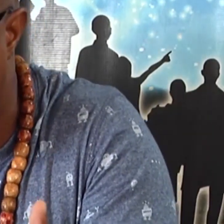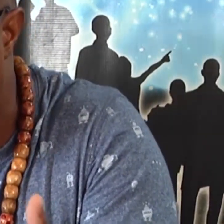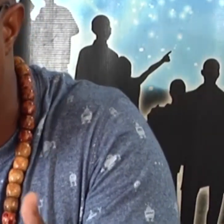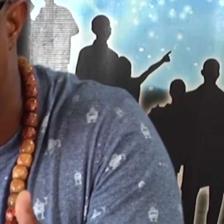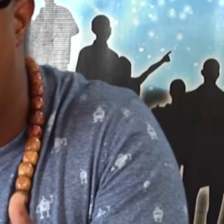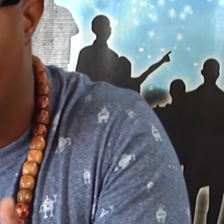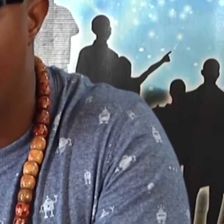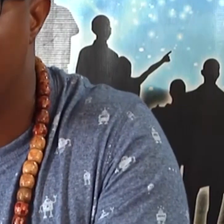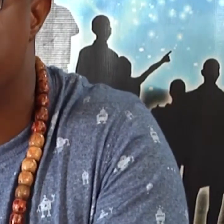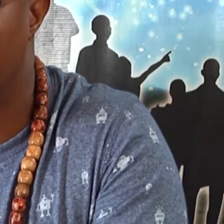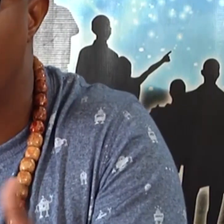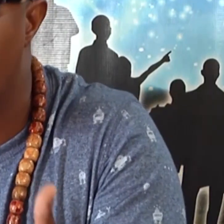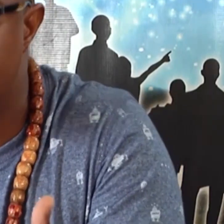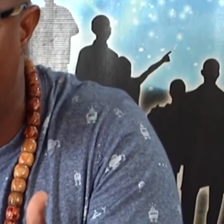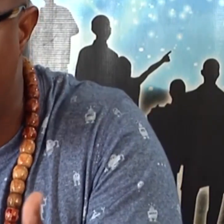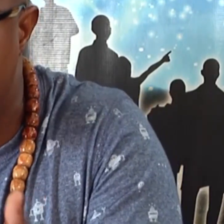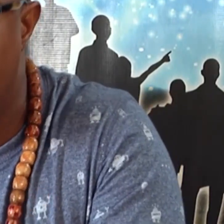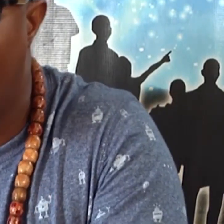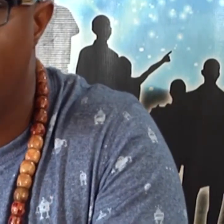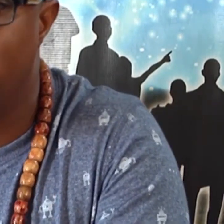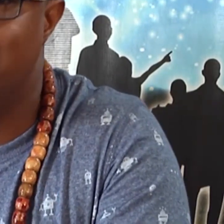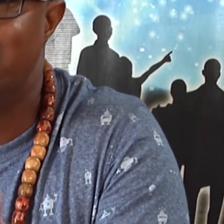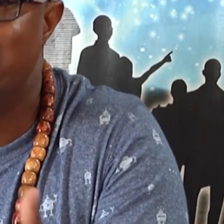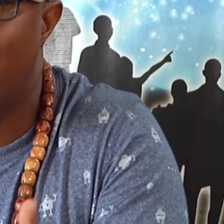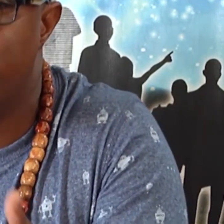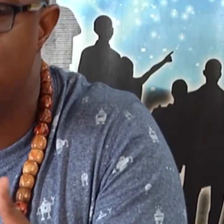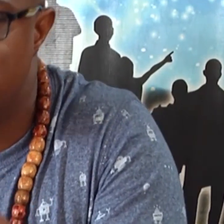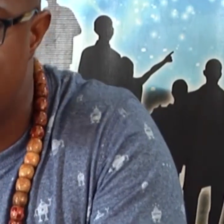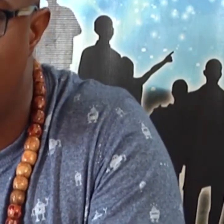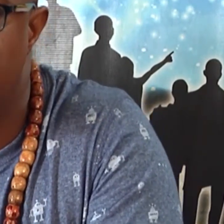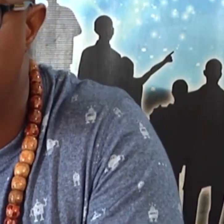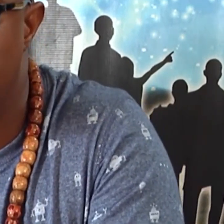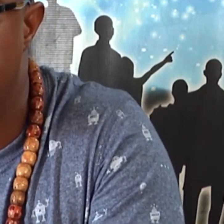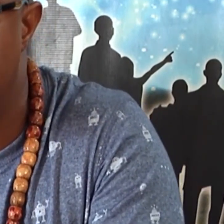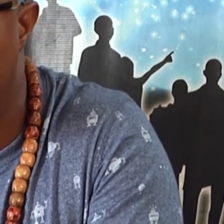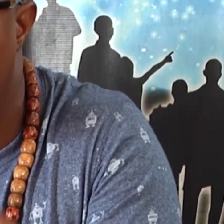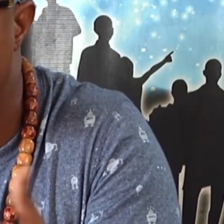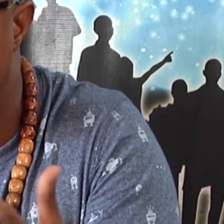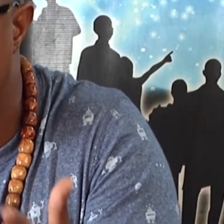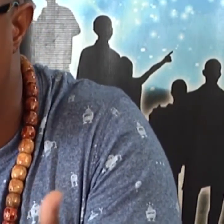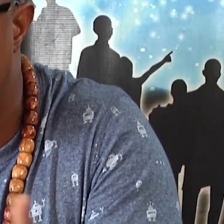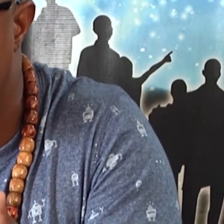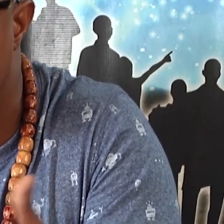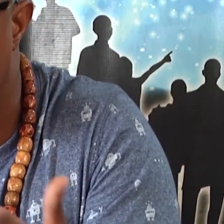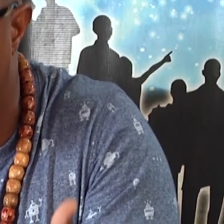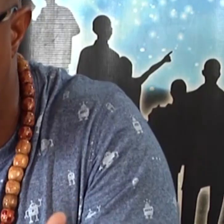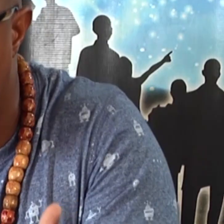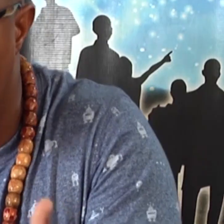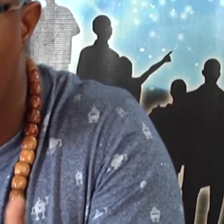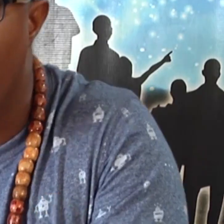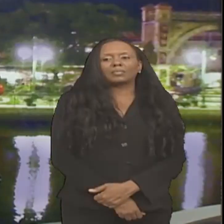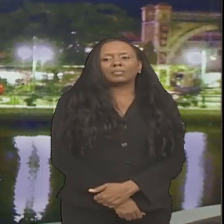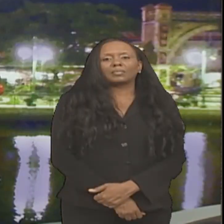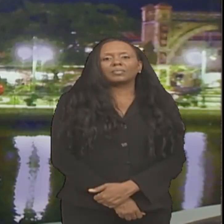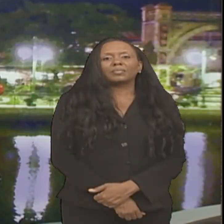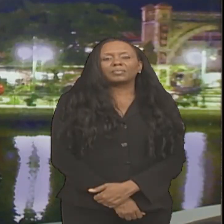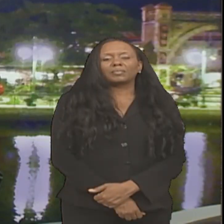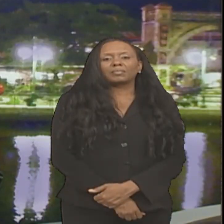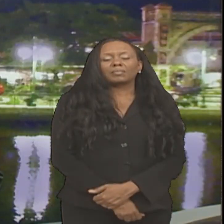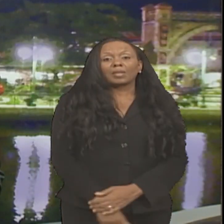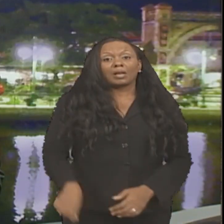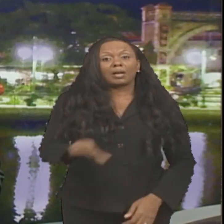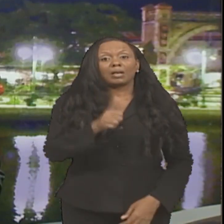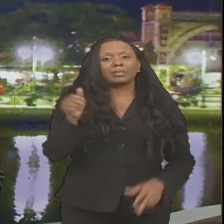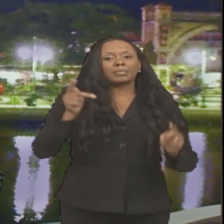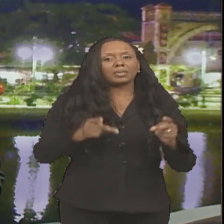returning again. Because we have lost that. And it didn't start with just this current generation, but also the generations before.